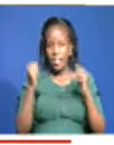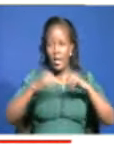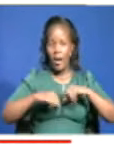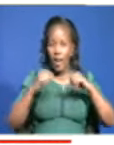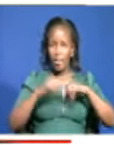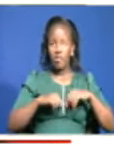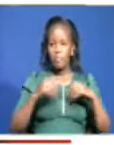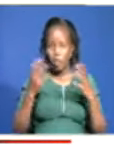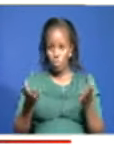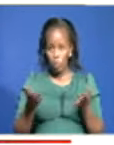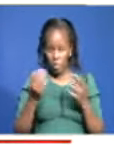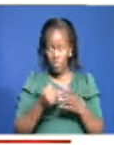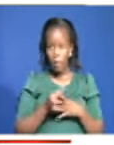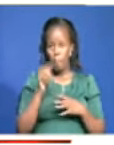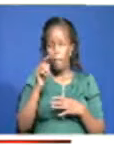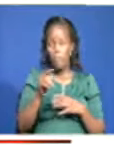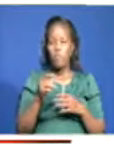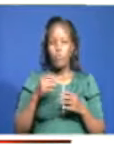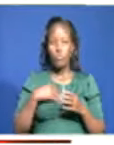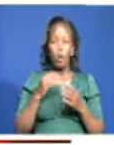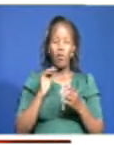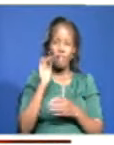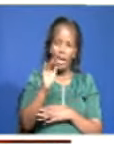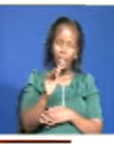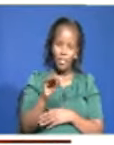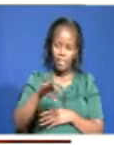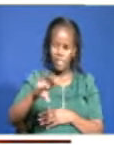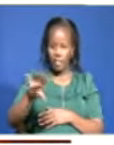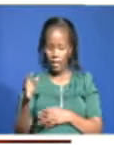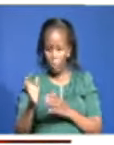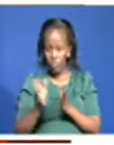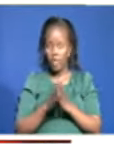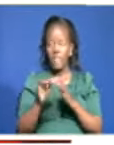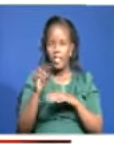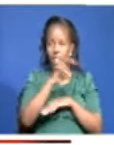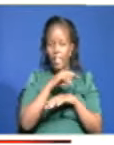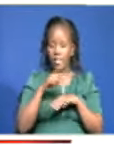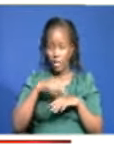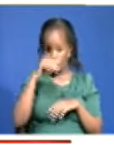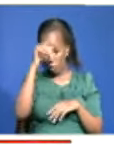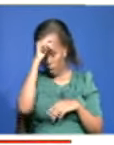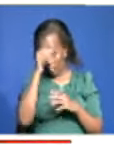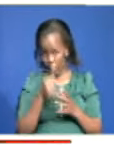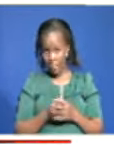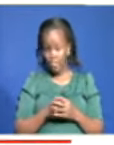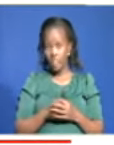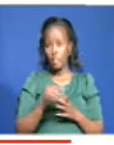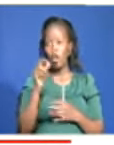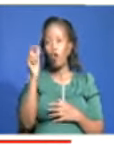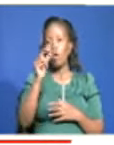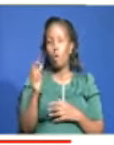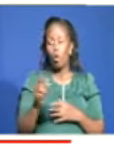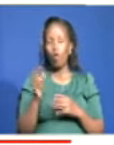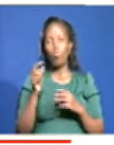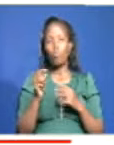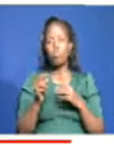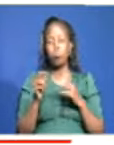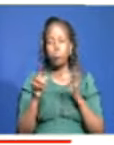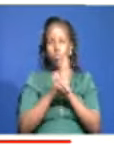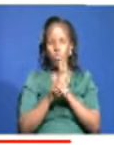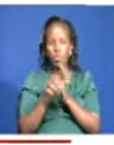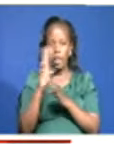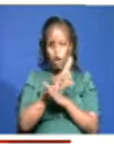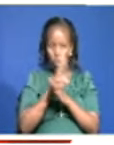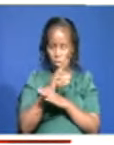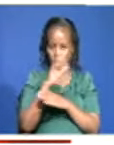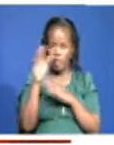petition the national and county governments to ensure that, one, local content is applied rigorously in all projects to